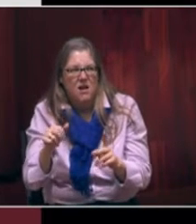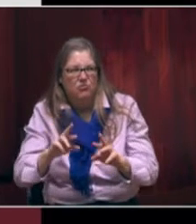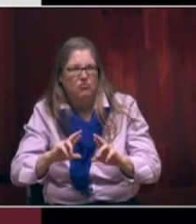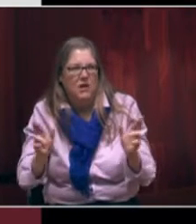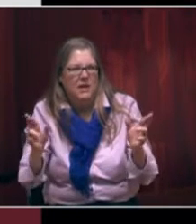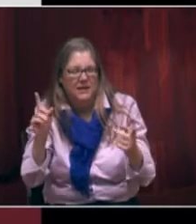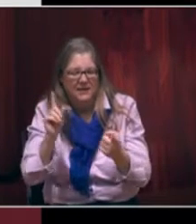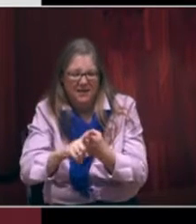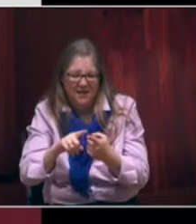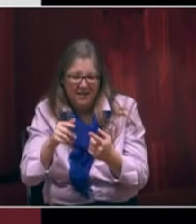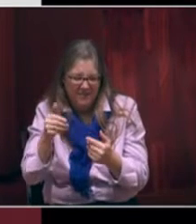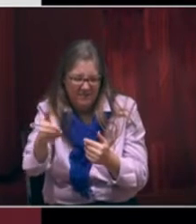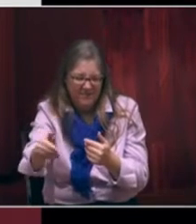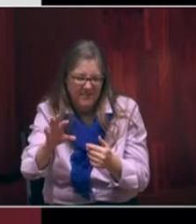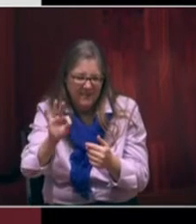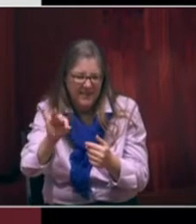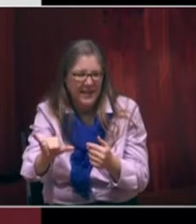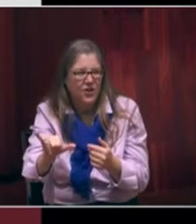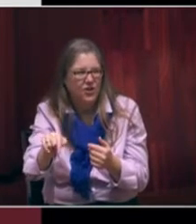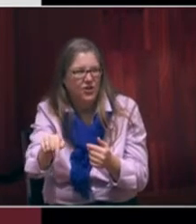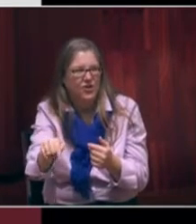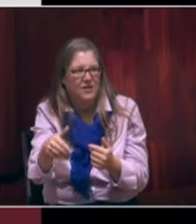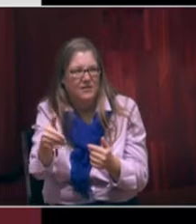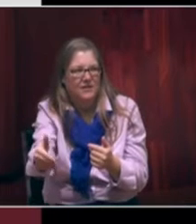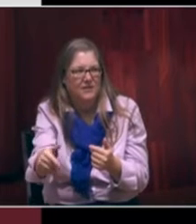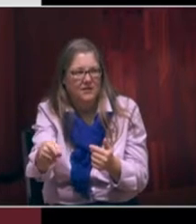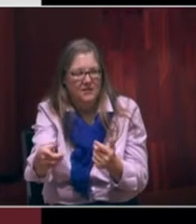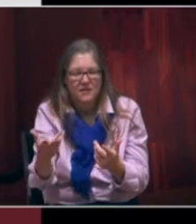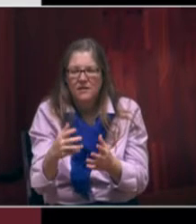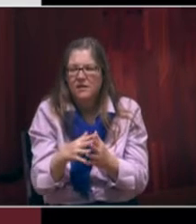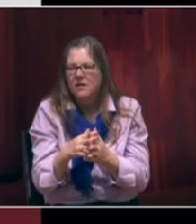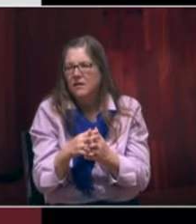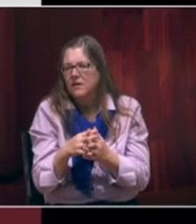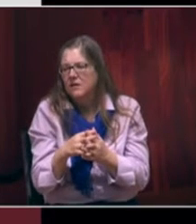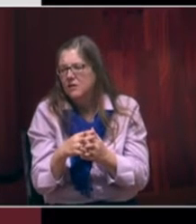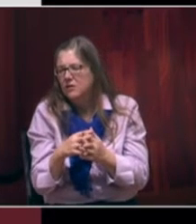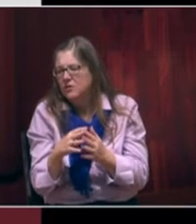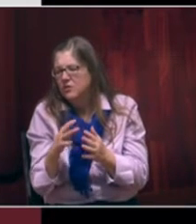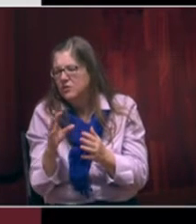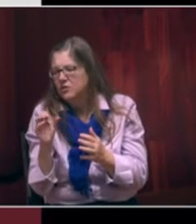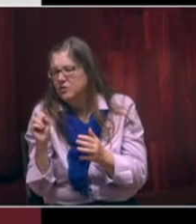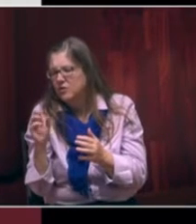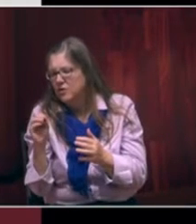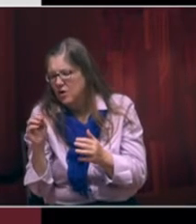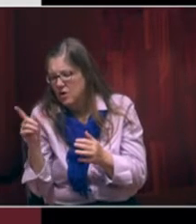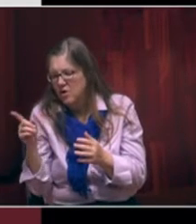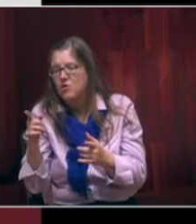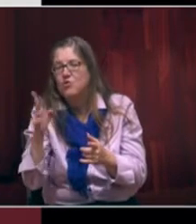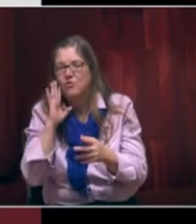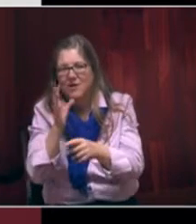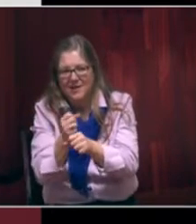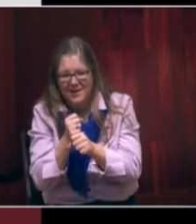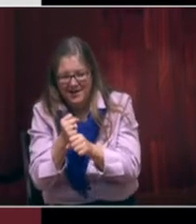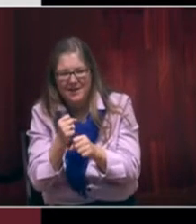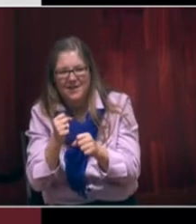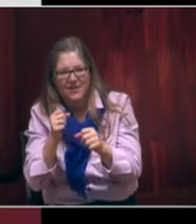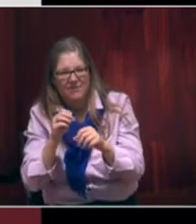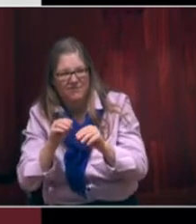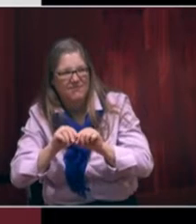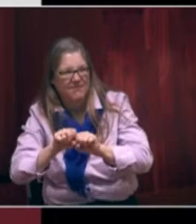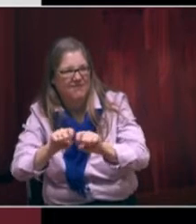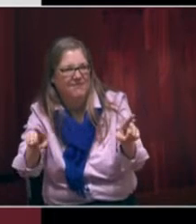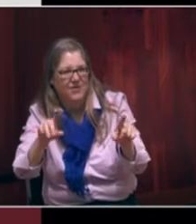next fiscal year as far as the agency participation, the Record Center's out in front of this. So the disposal notices you're about to receive beginning January